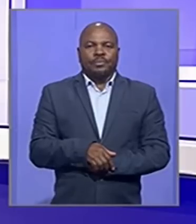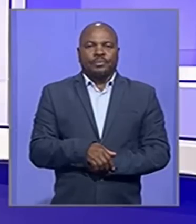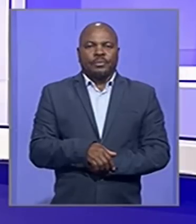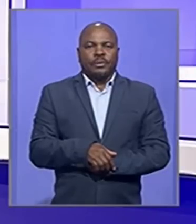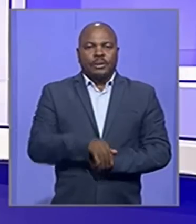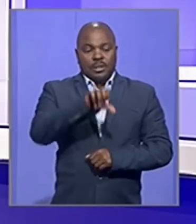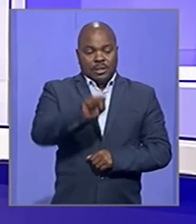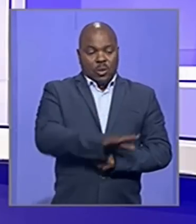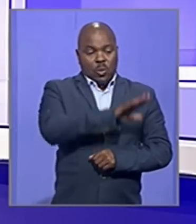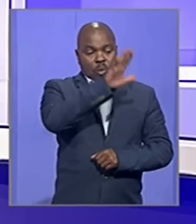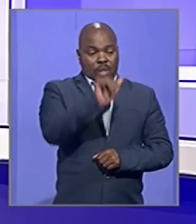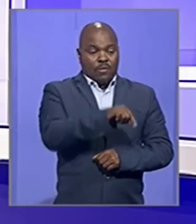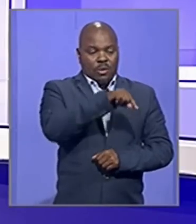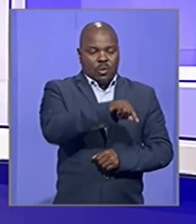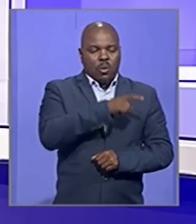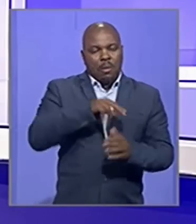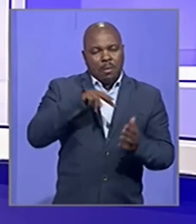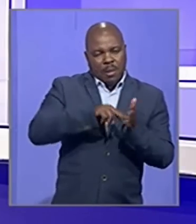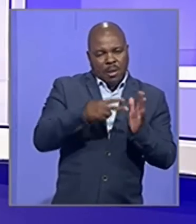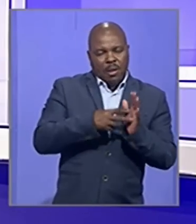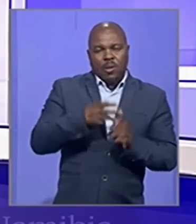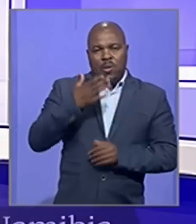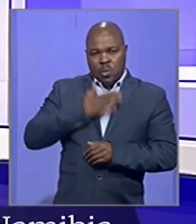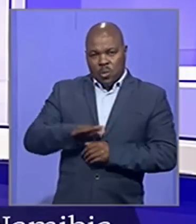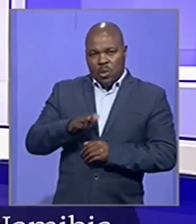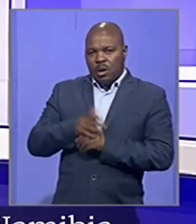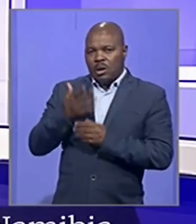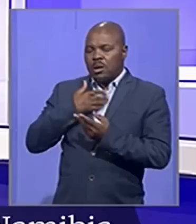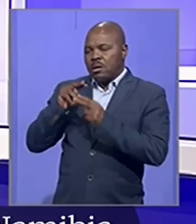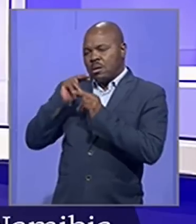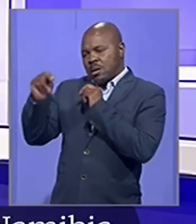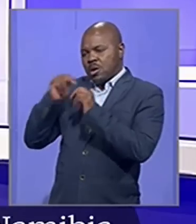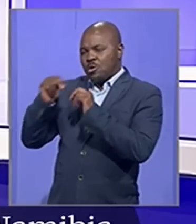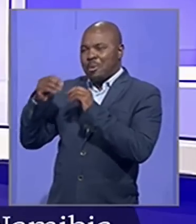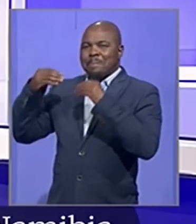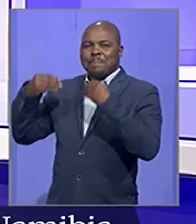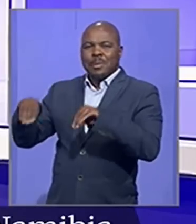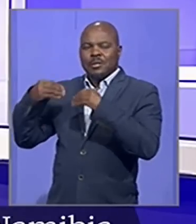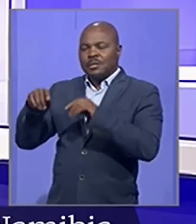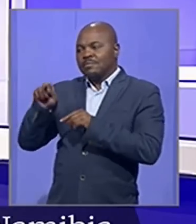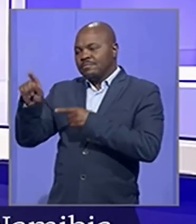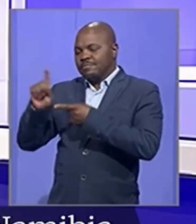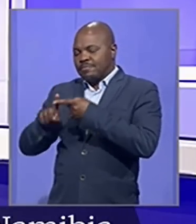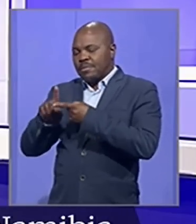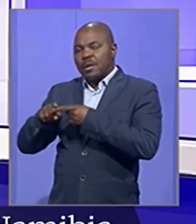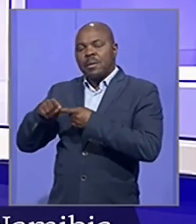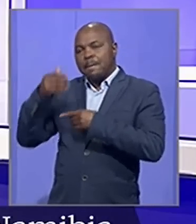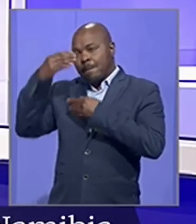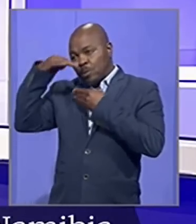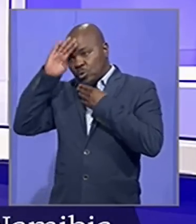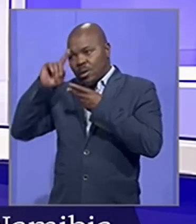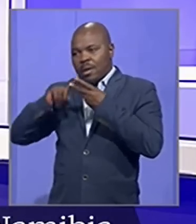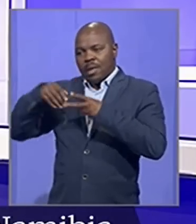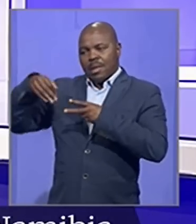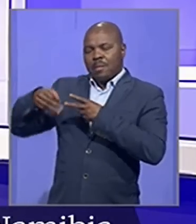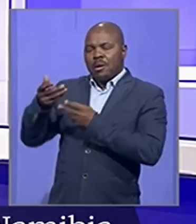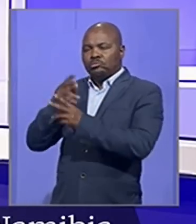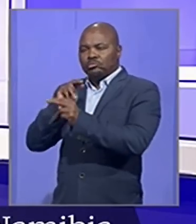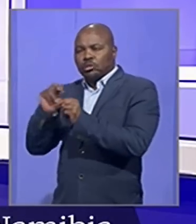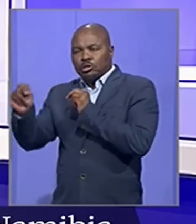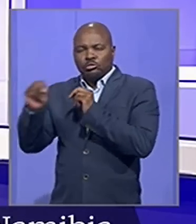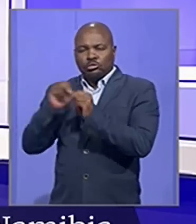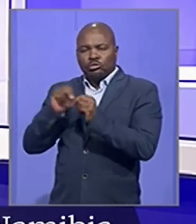Afrika Borwa e leanong la go swara dipoledišano tša kgwebišano le dinaga boagišane Botswana le Namibia